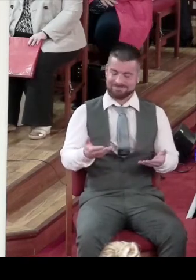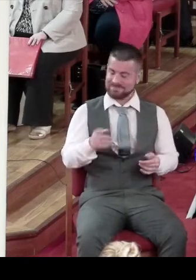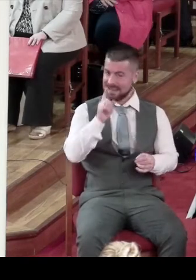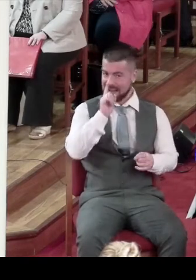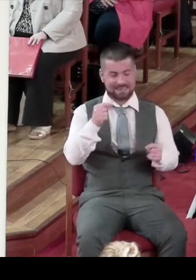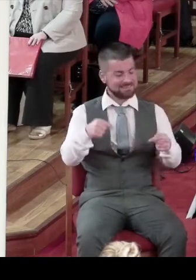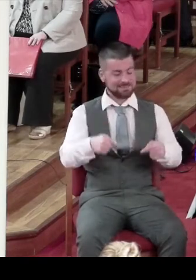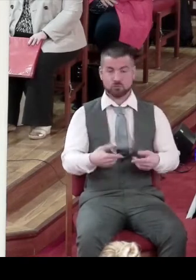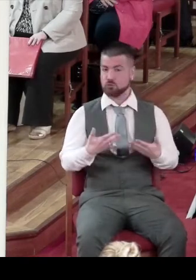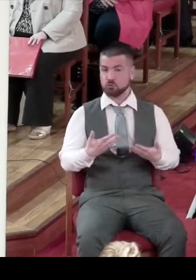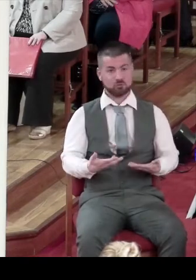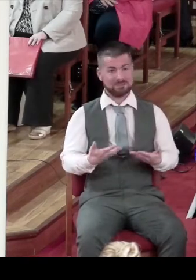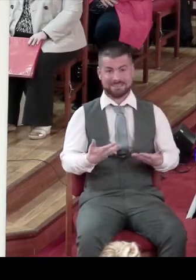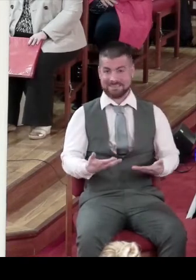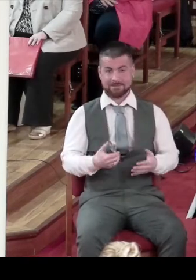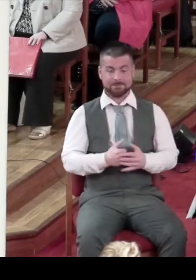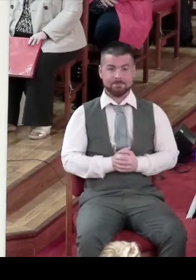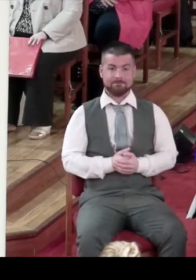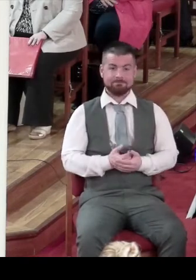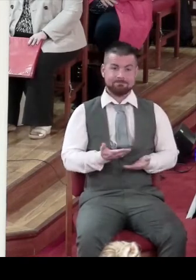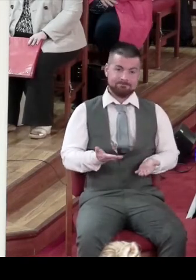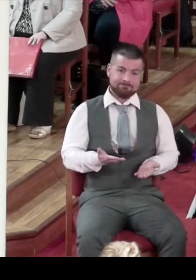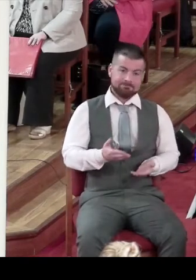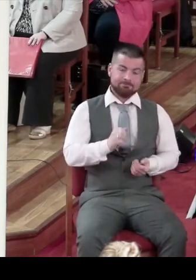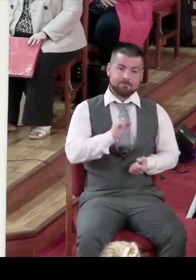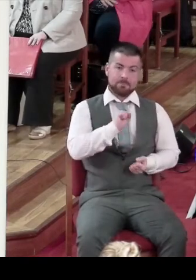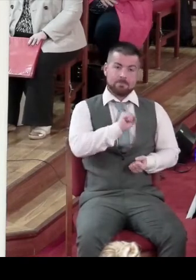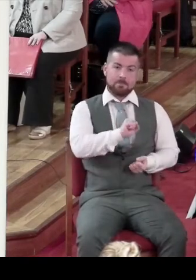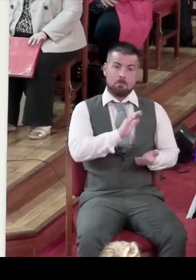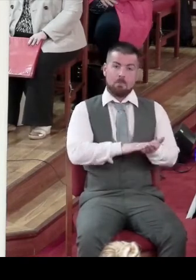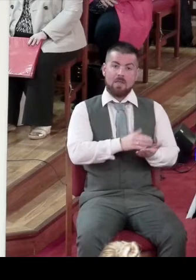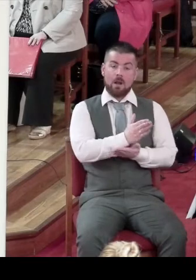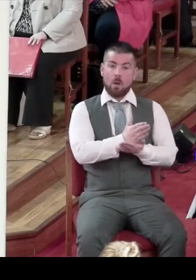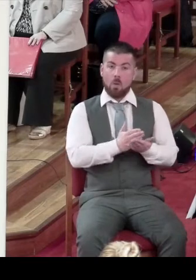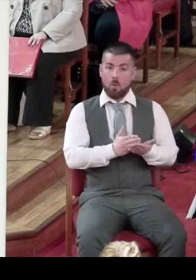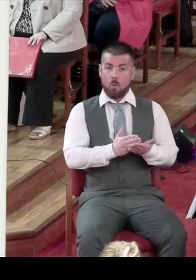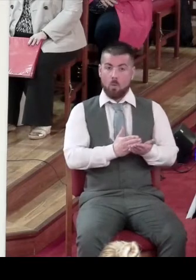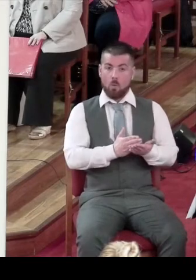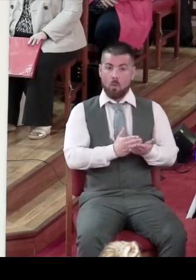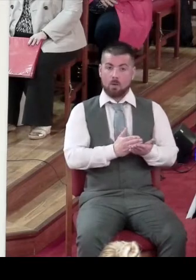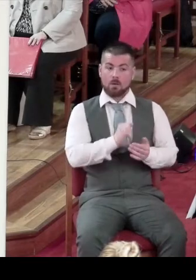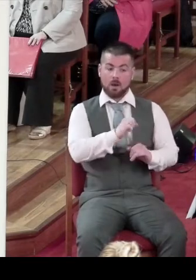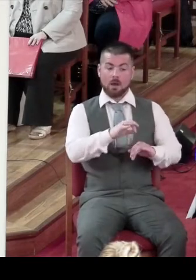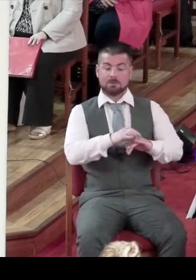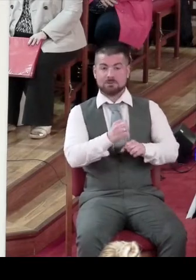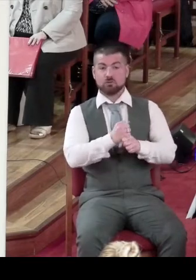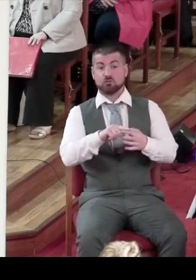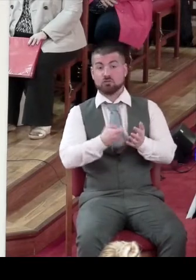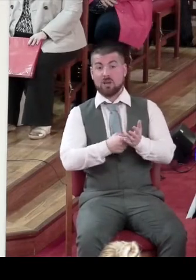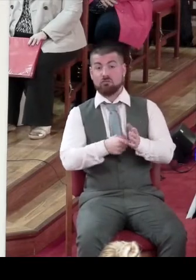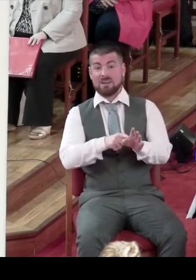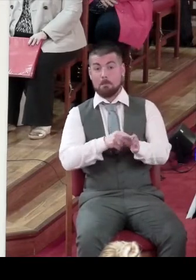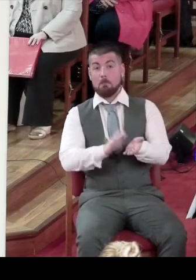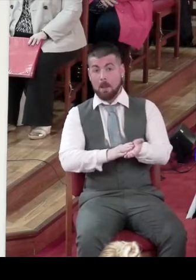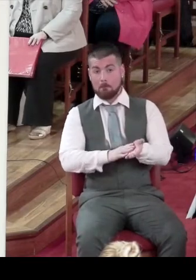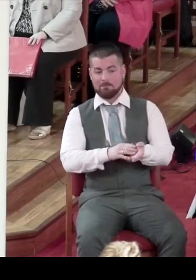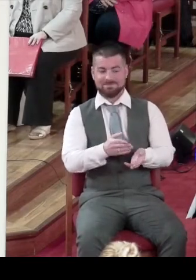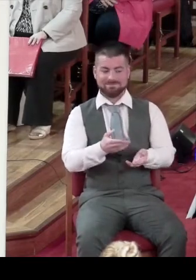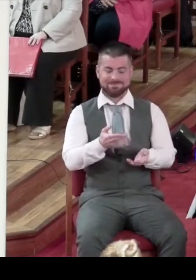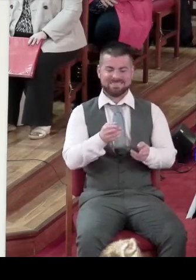be here now. Sadly, Paula's mother-in-law, her husband Jerry's mum, died during the